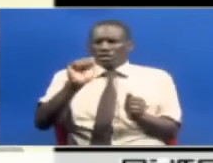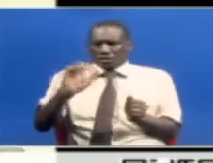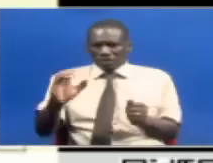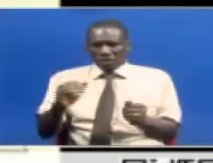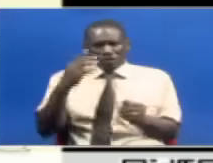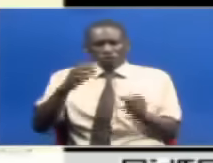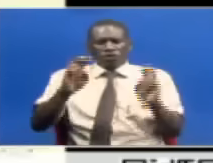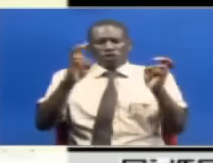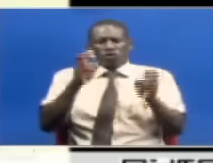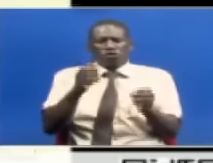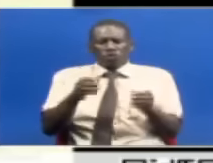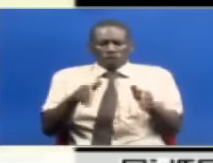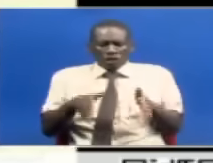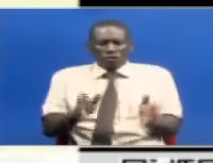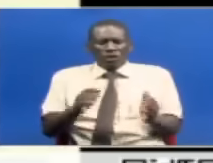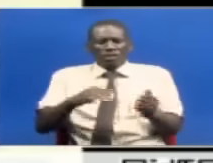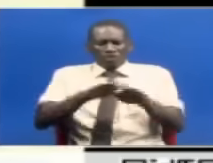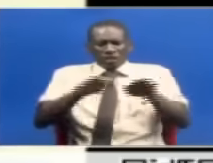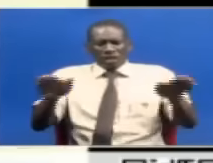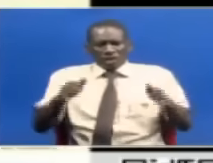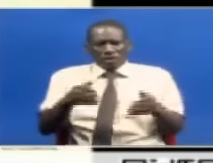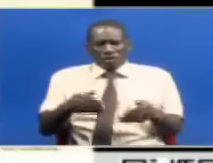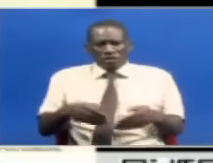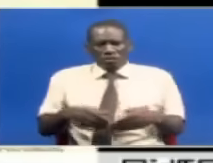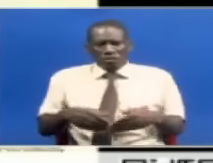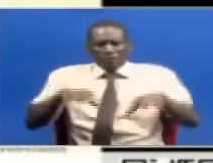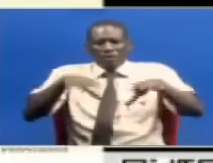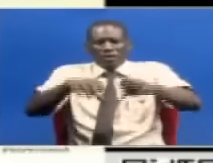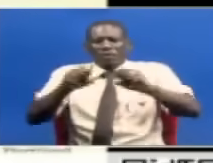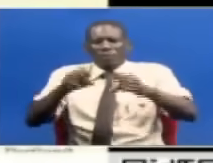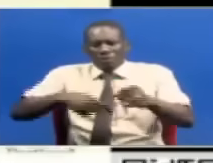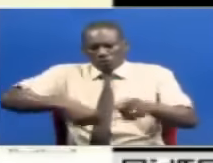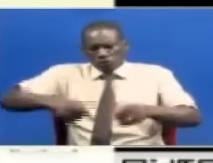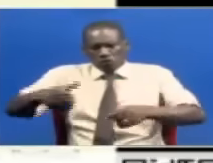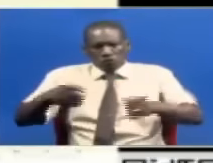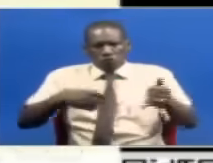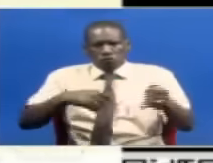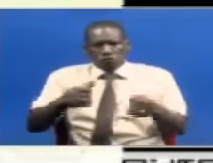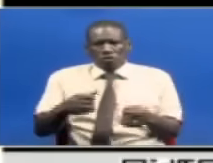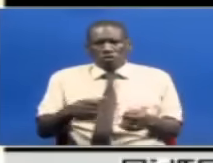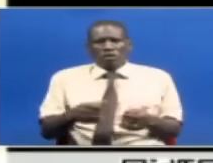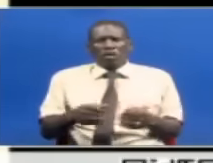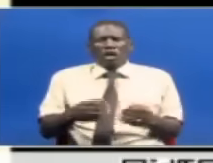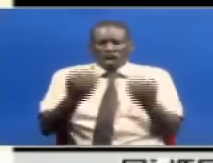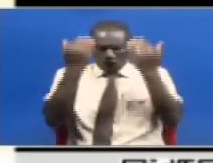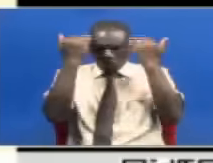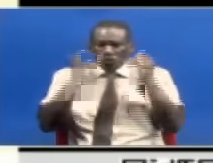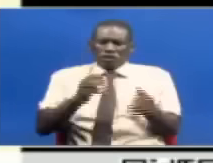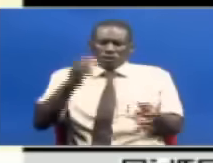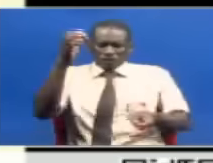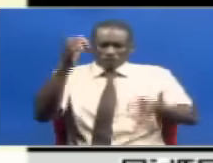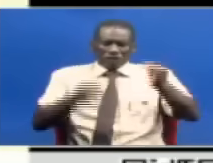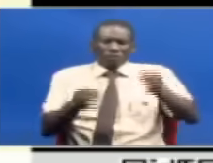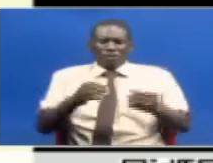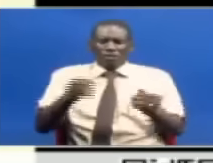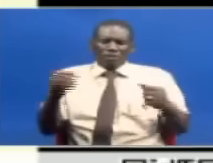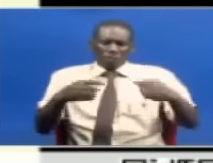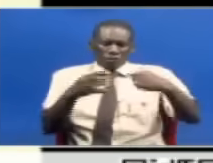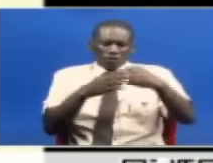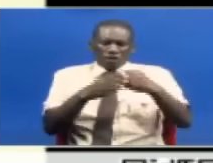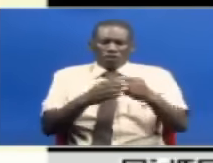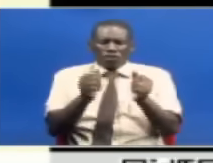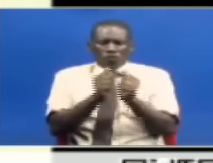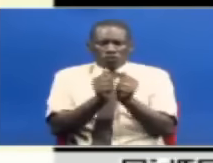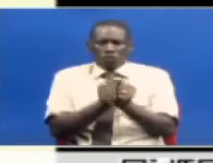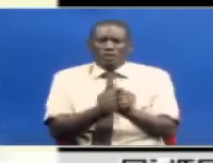in which the land was allegedly being grabbed and sold. A recent court ruling on the 9th of October declared that